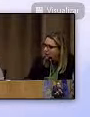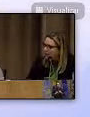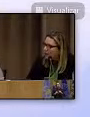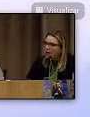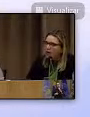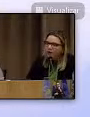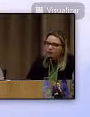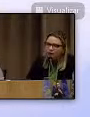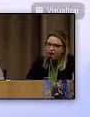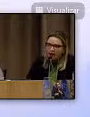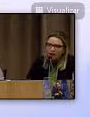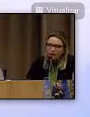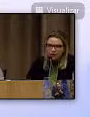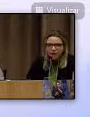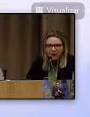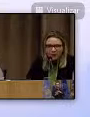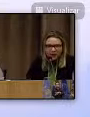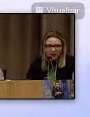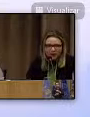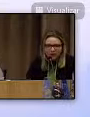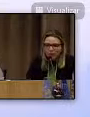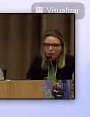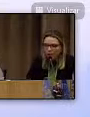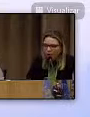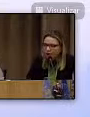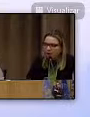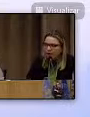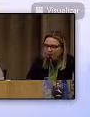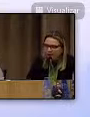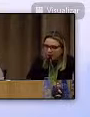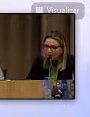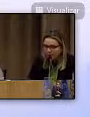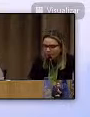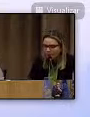still needed bed in the